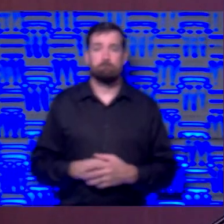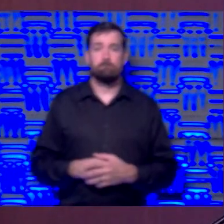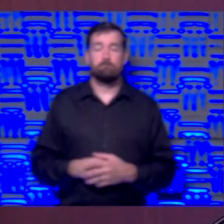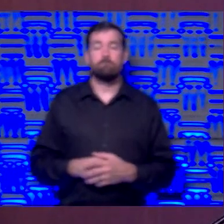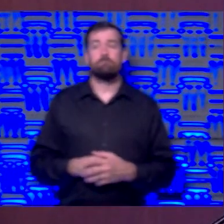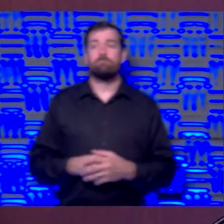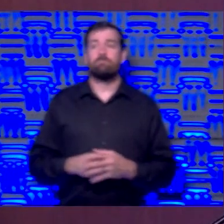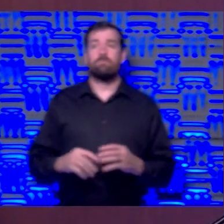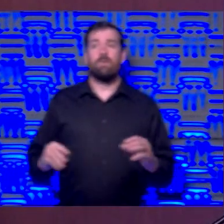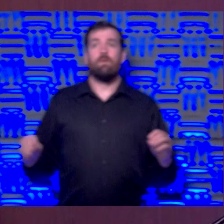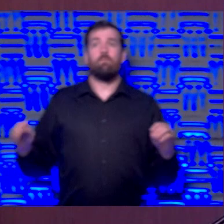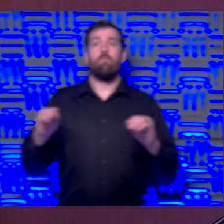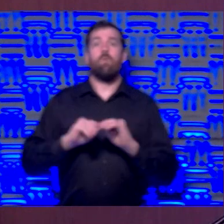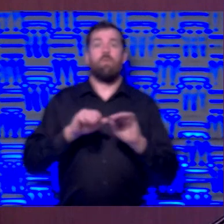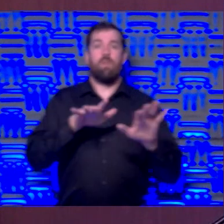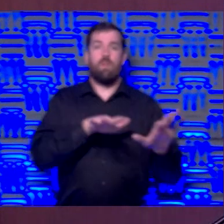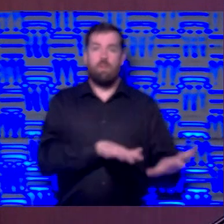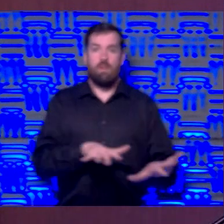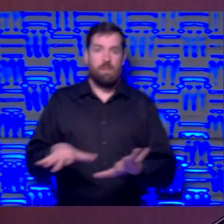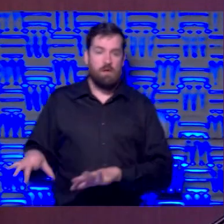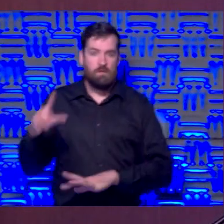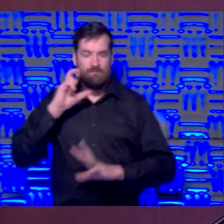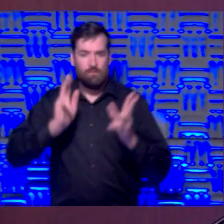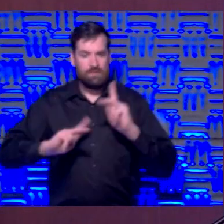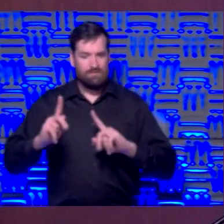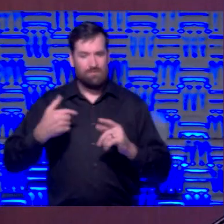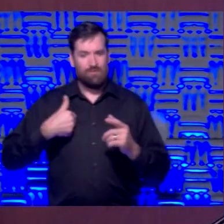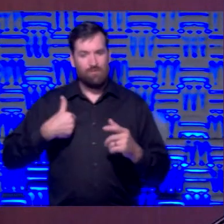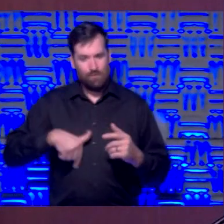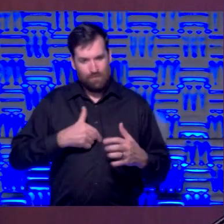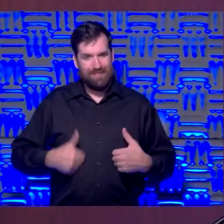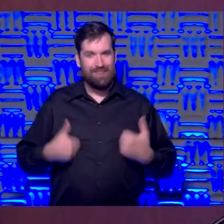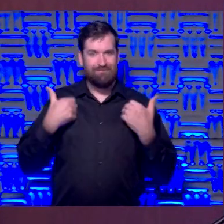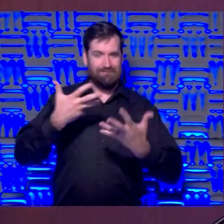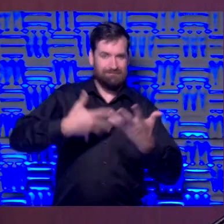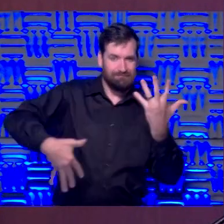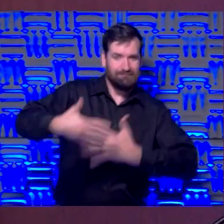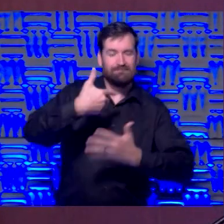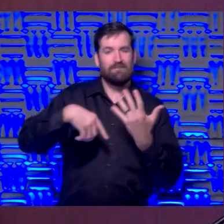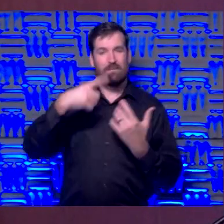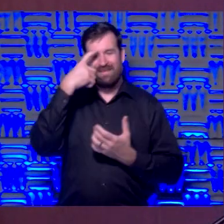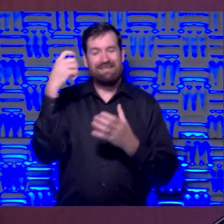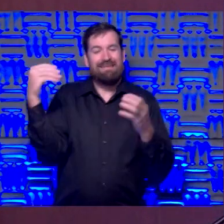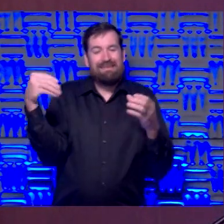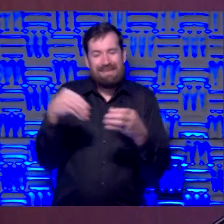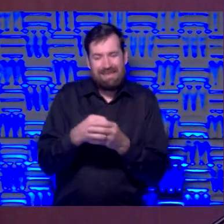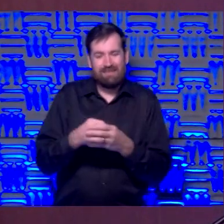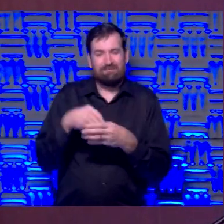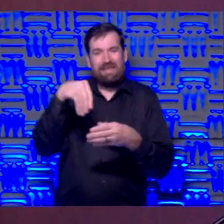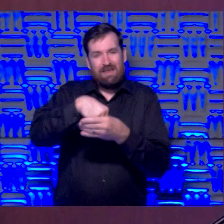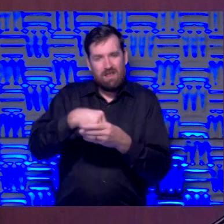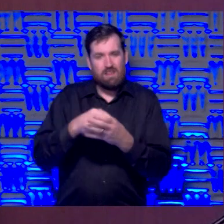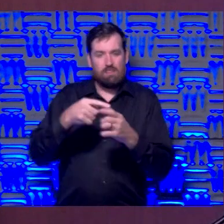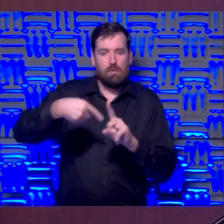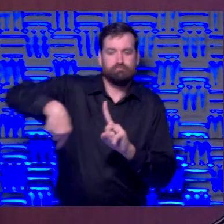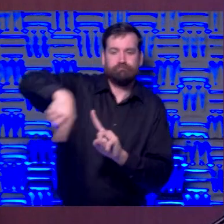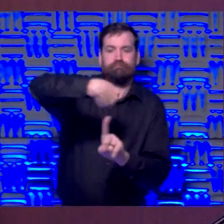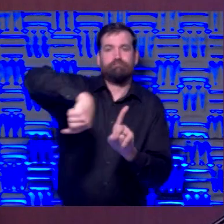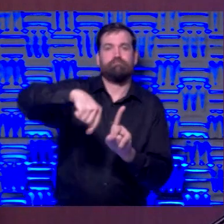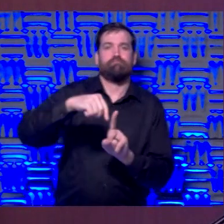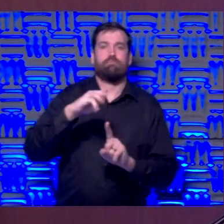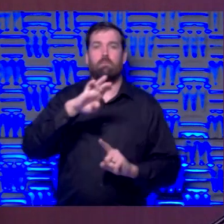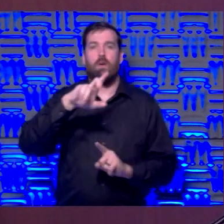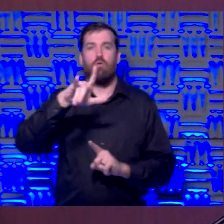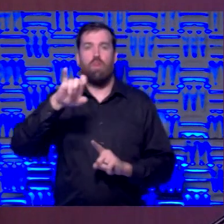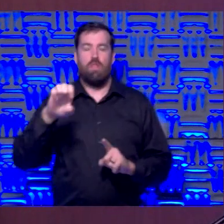we are much more casual with those that we cohabitate with, right? Yes. Because Inside the bubble. likely we're in the bubble, exactly. So when you